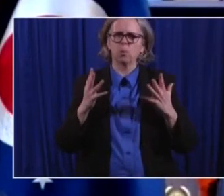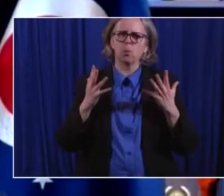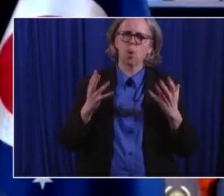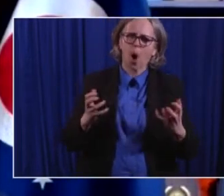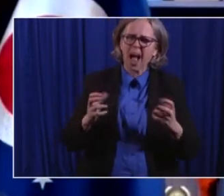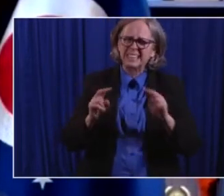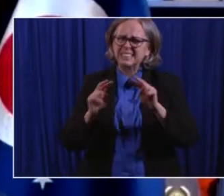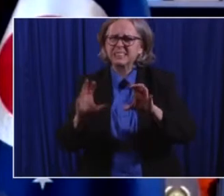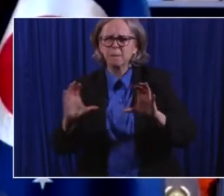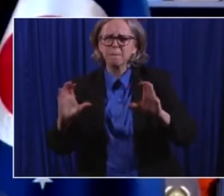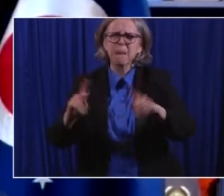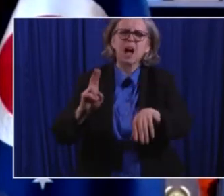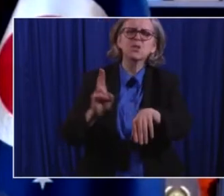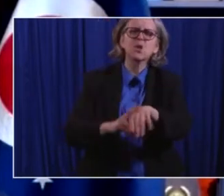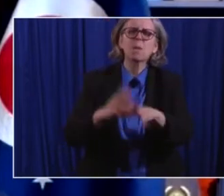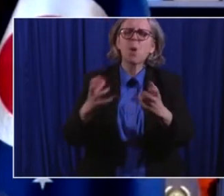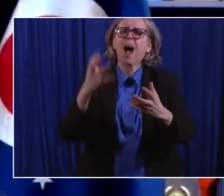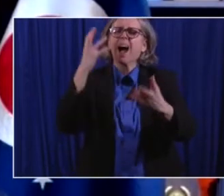can plan for that future.